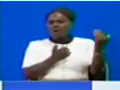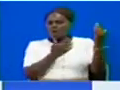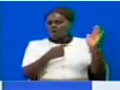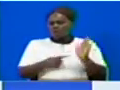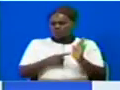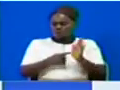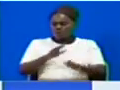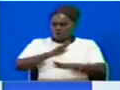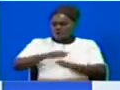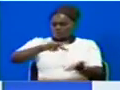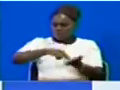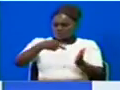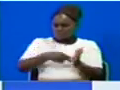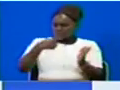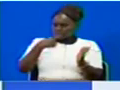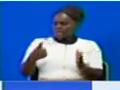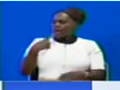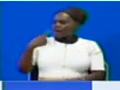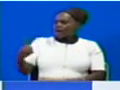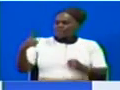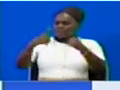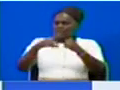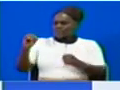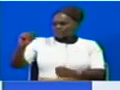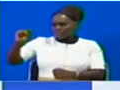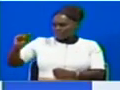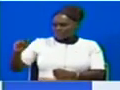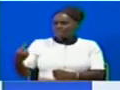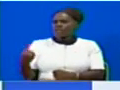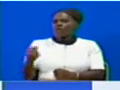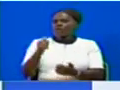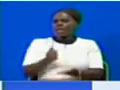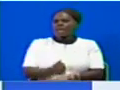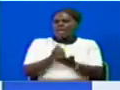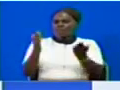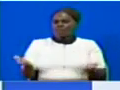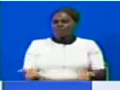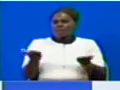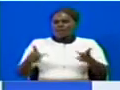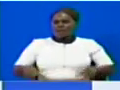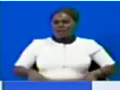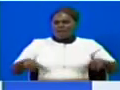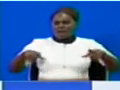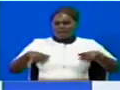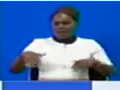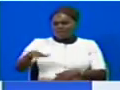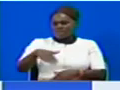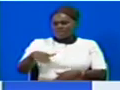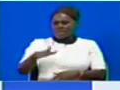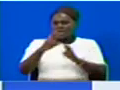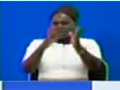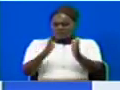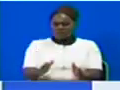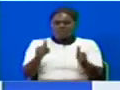the project, noting that the 160 million shilling power plant will help improve livelihoods in the region. KTN's